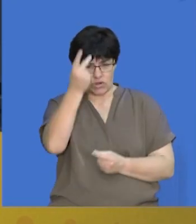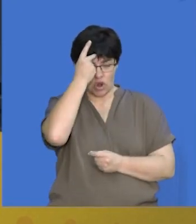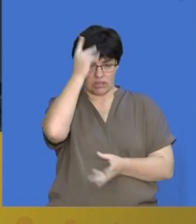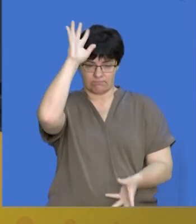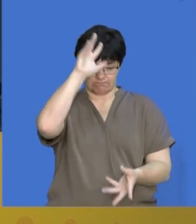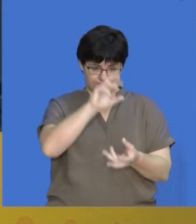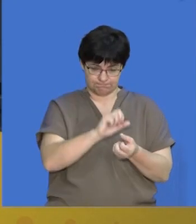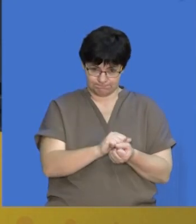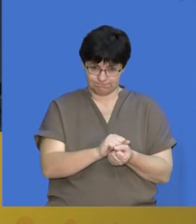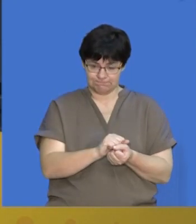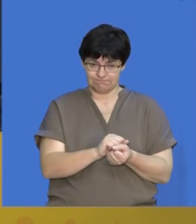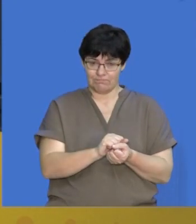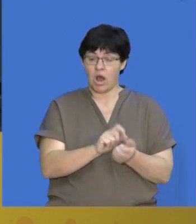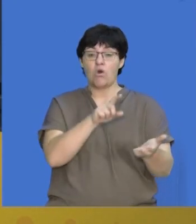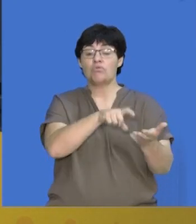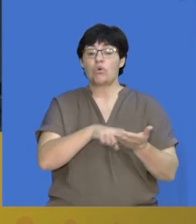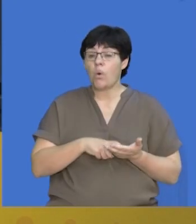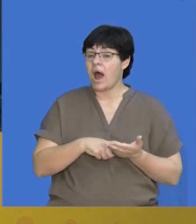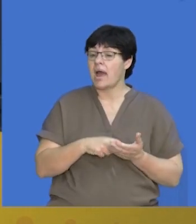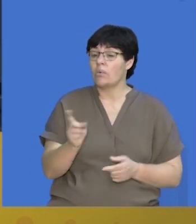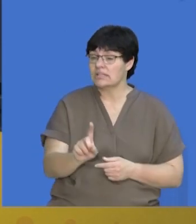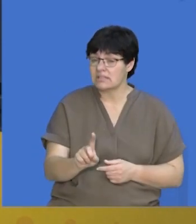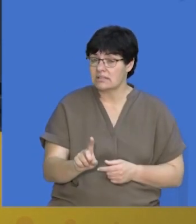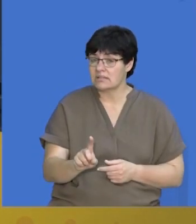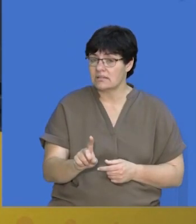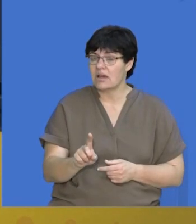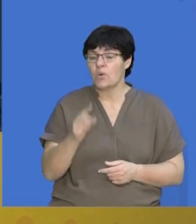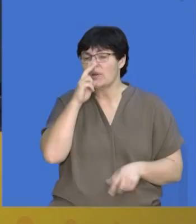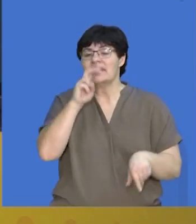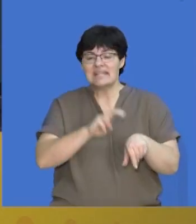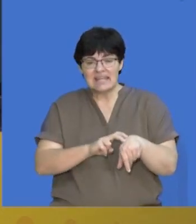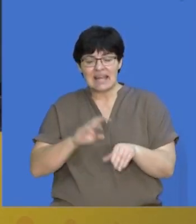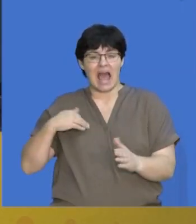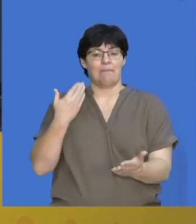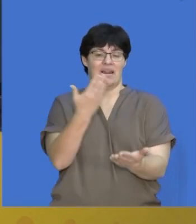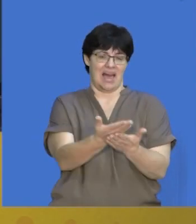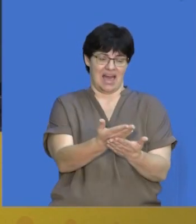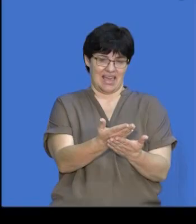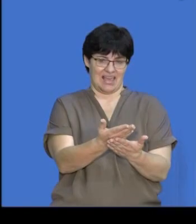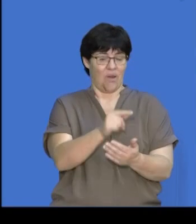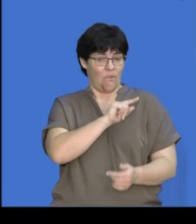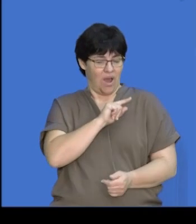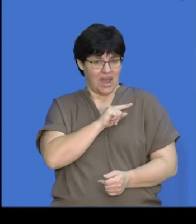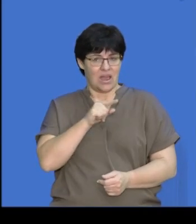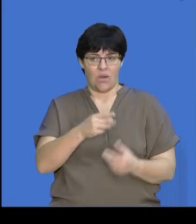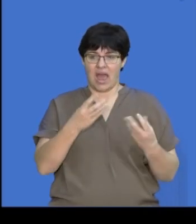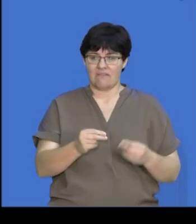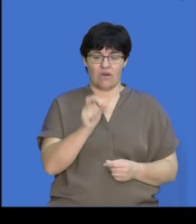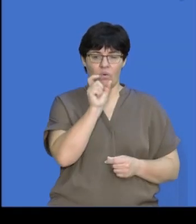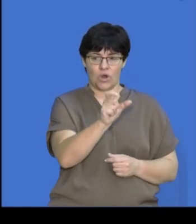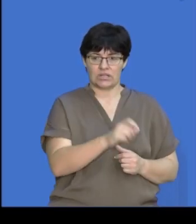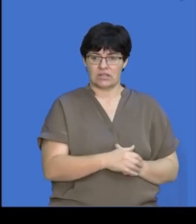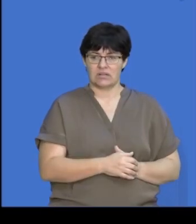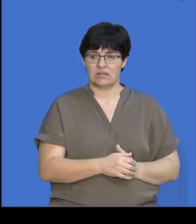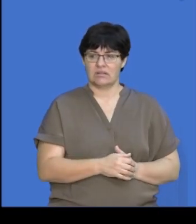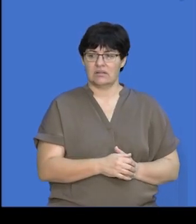together, what is required of the question? An application level, because here we've got the word, and I'm going to change